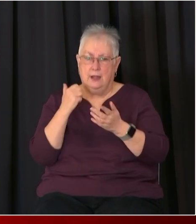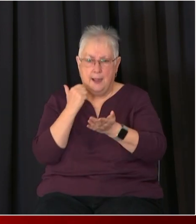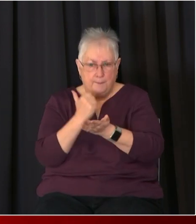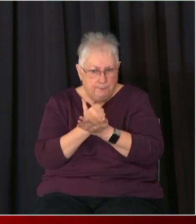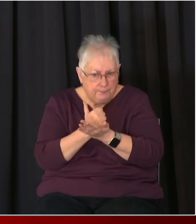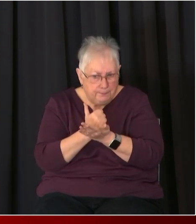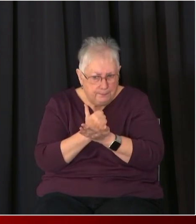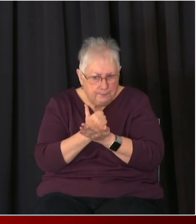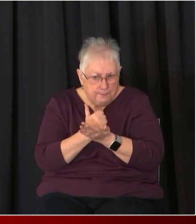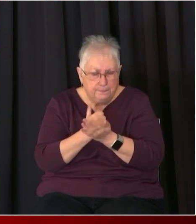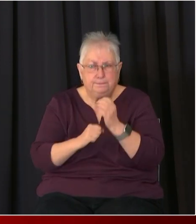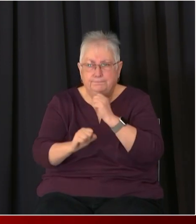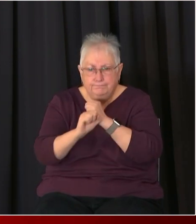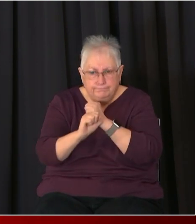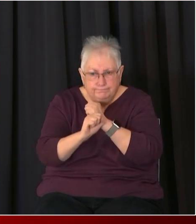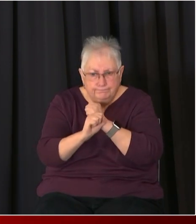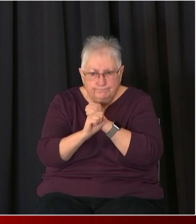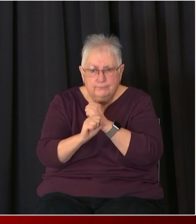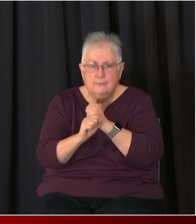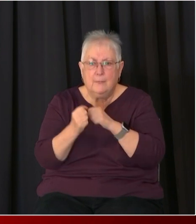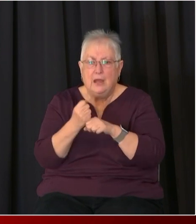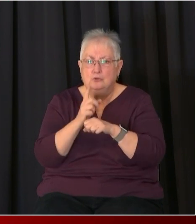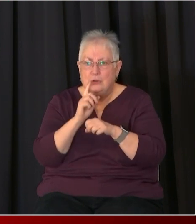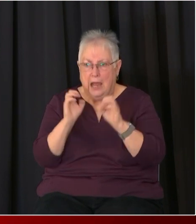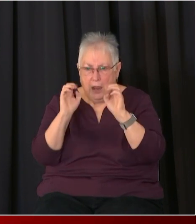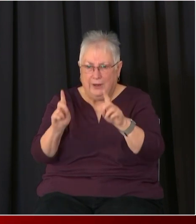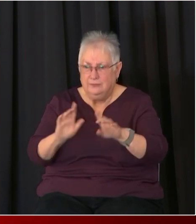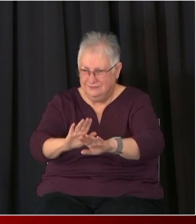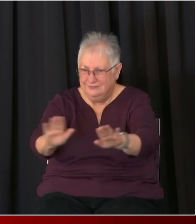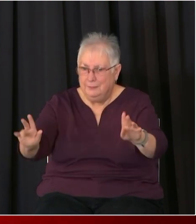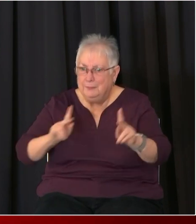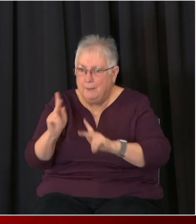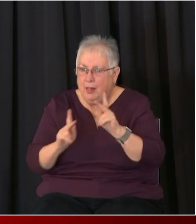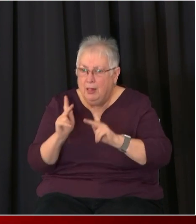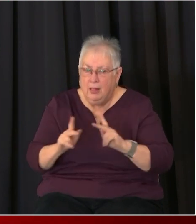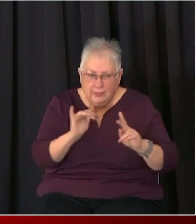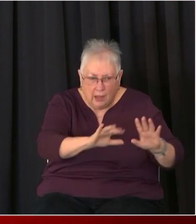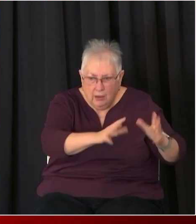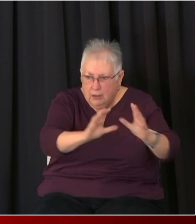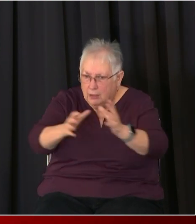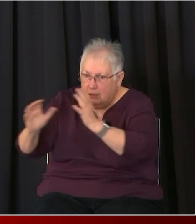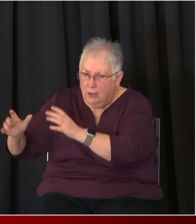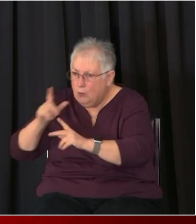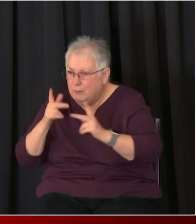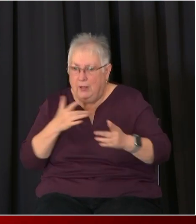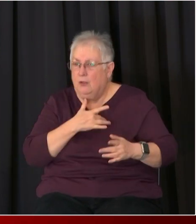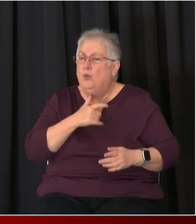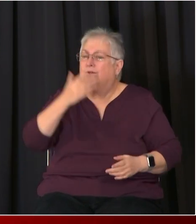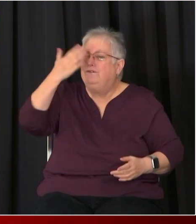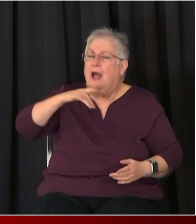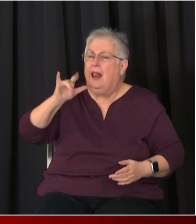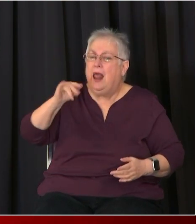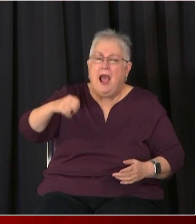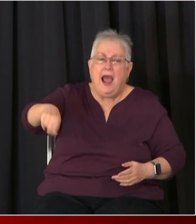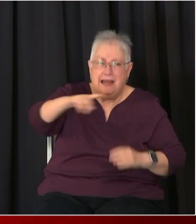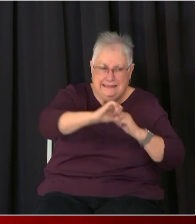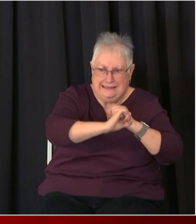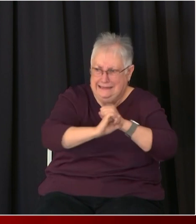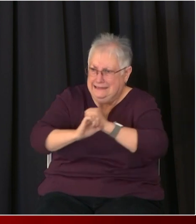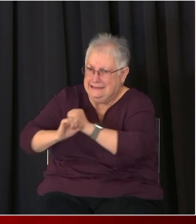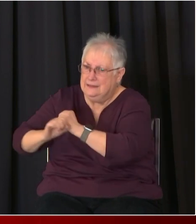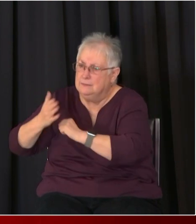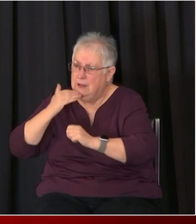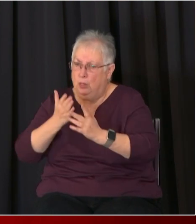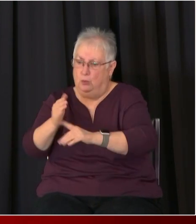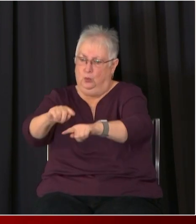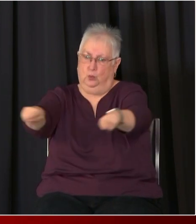making sure that we are educating a lot of our healthcare professionals who are going to be on the front lines of providing this care, but